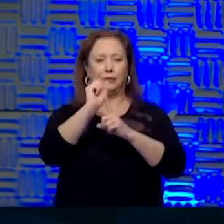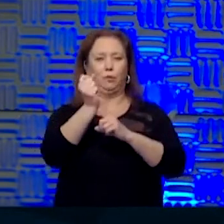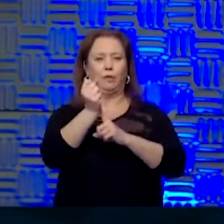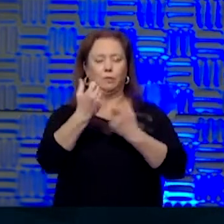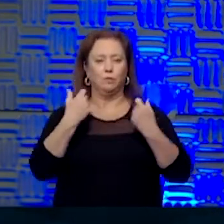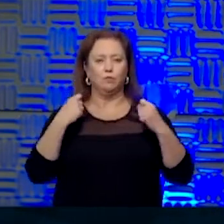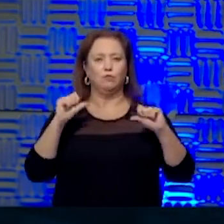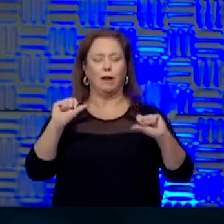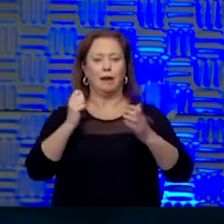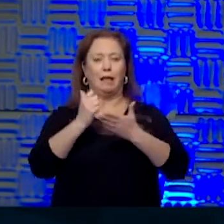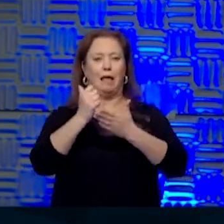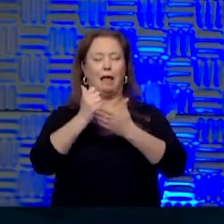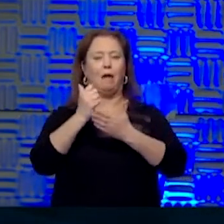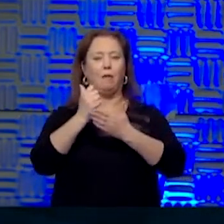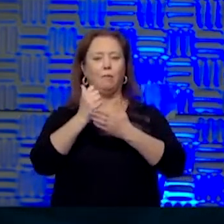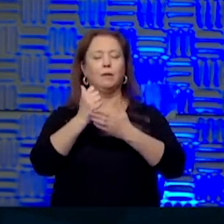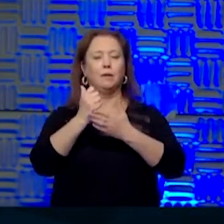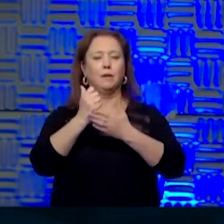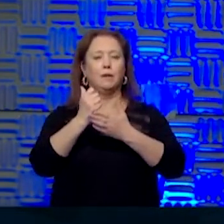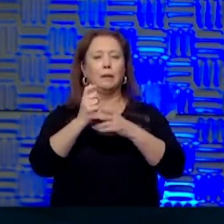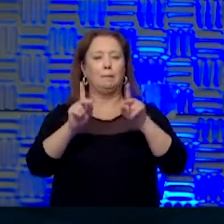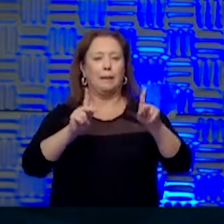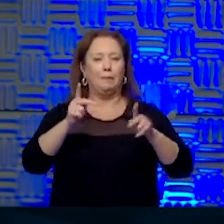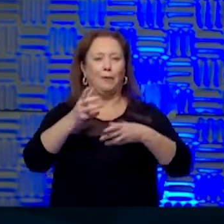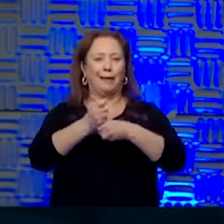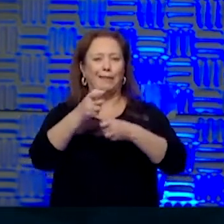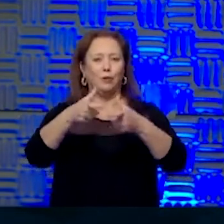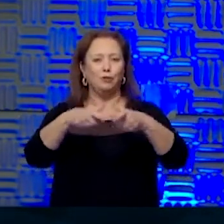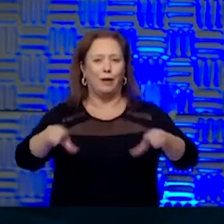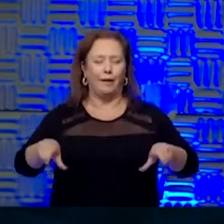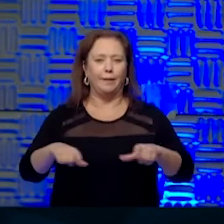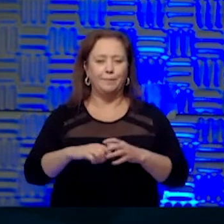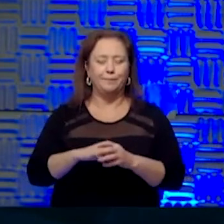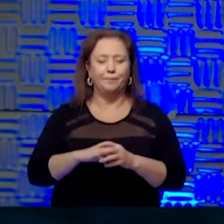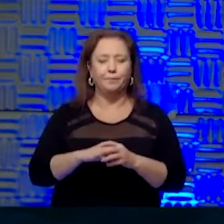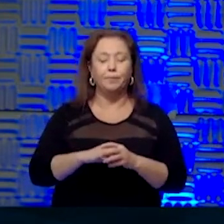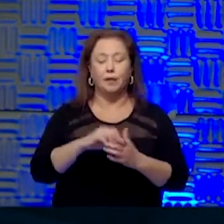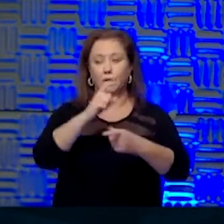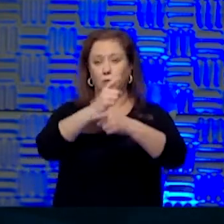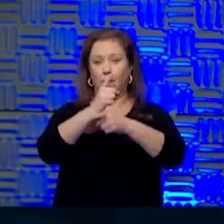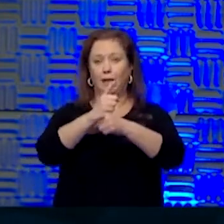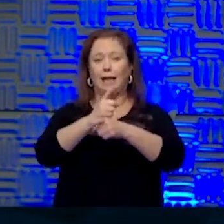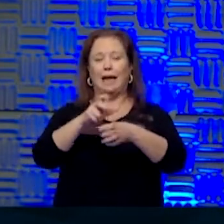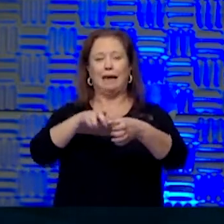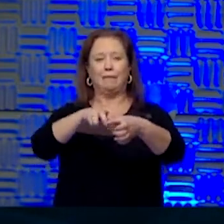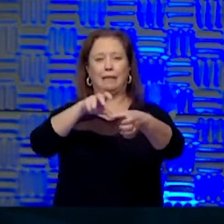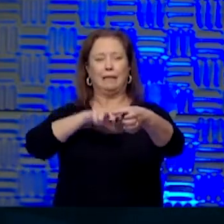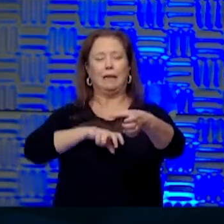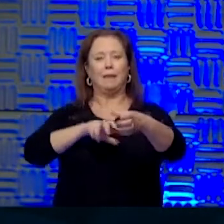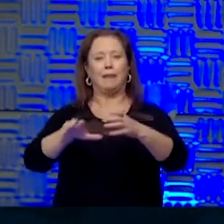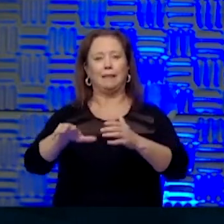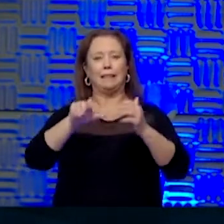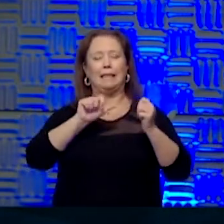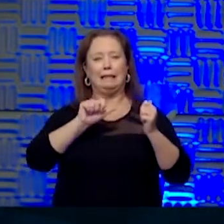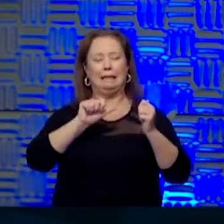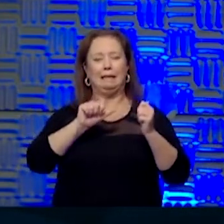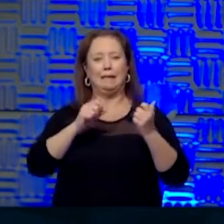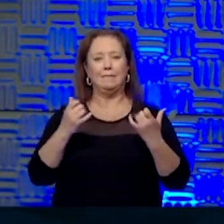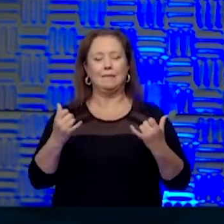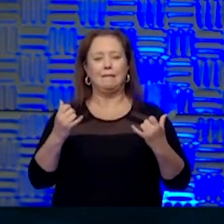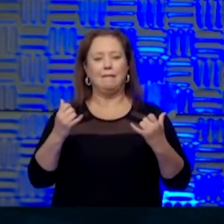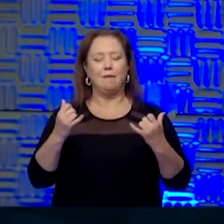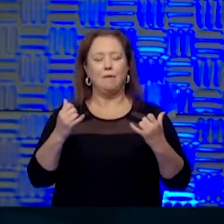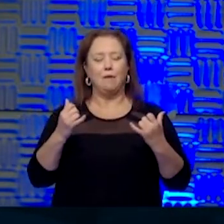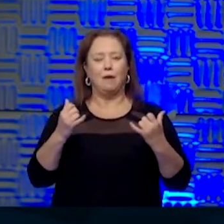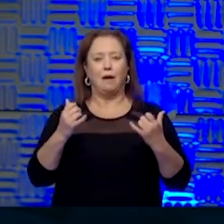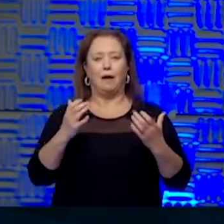trying to help a constituent get what they are entitled to. You're right, Doctor. I'm going to have to leave the show, but I